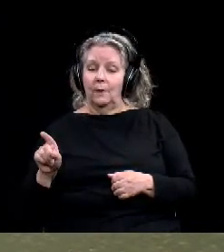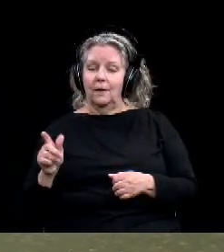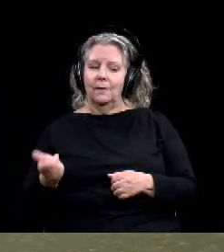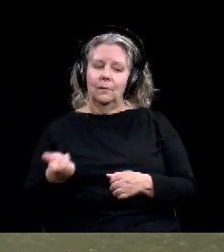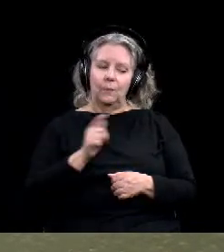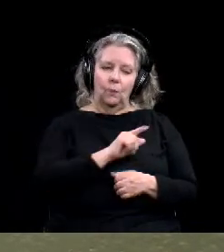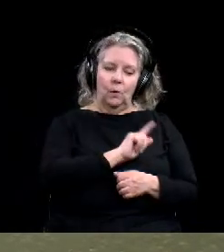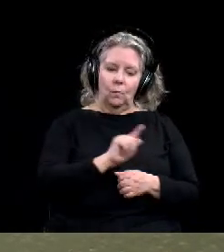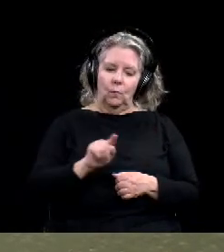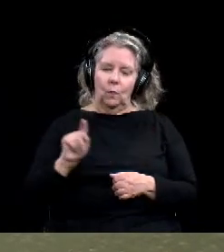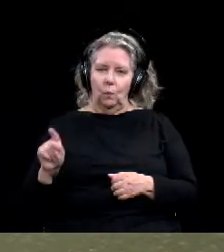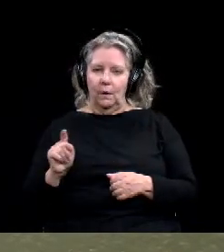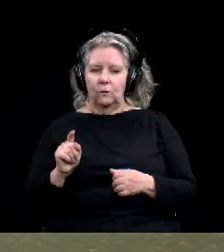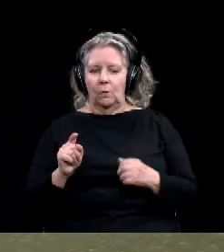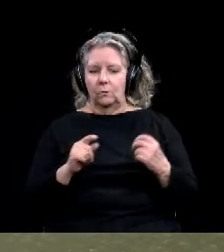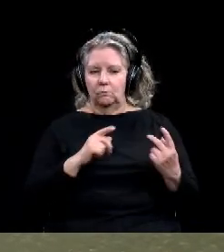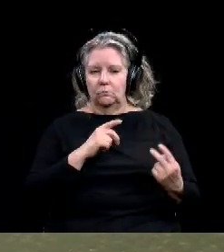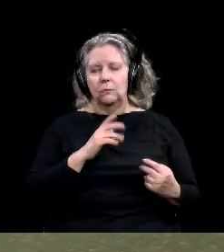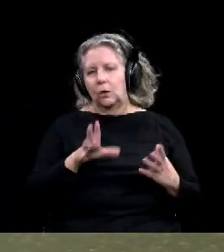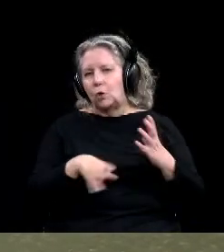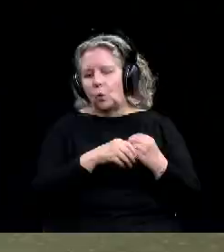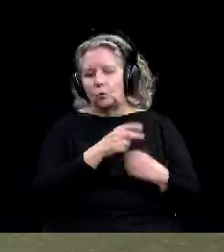Waco Tribune Herald. Rihanna, you on the line?